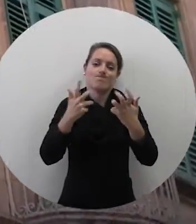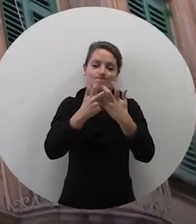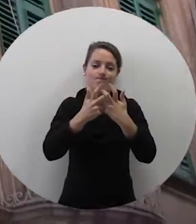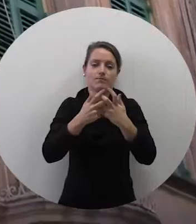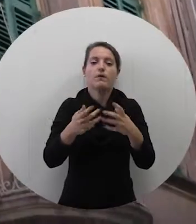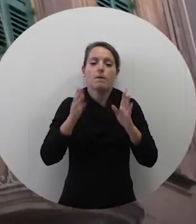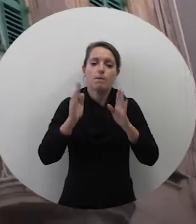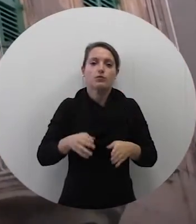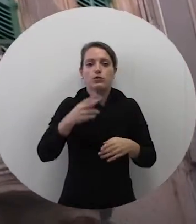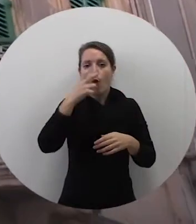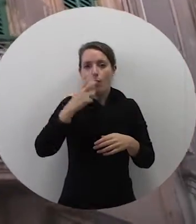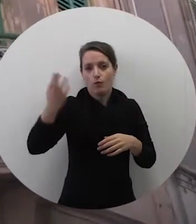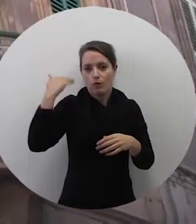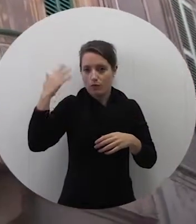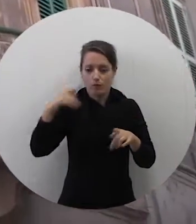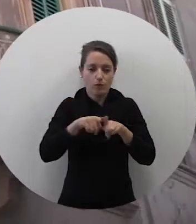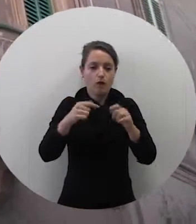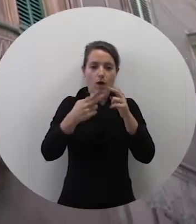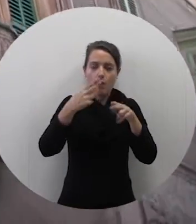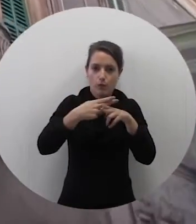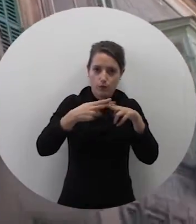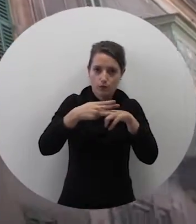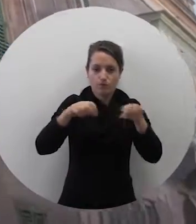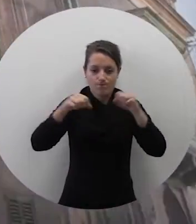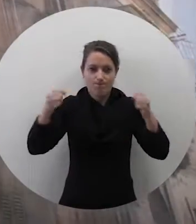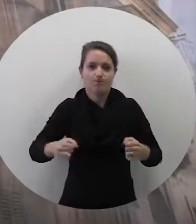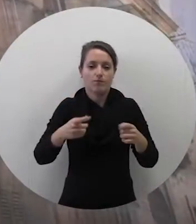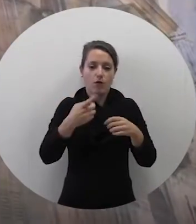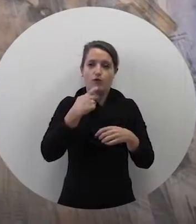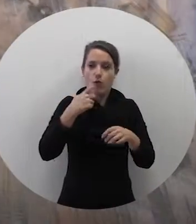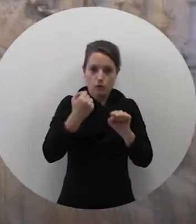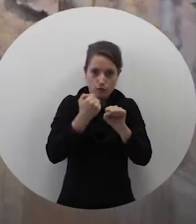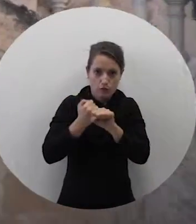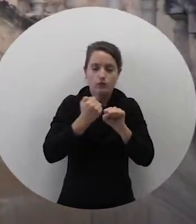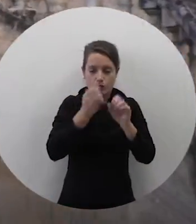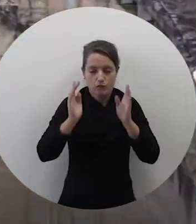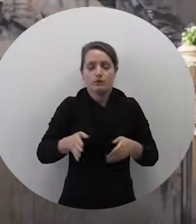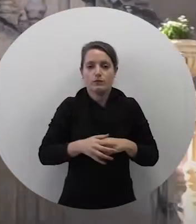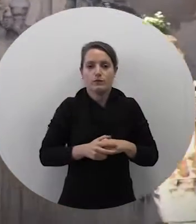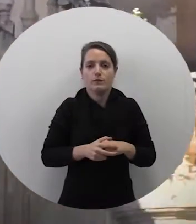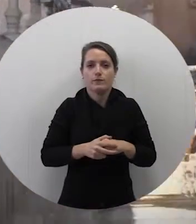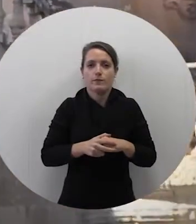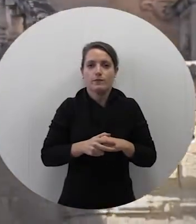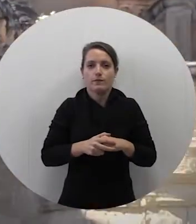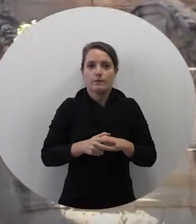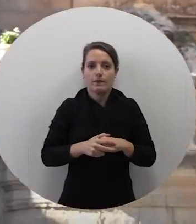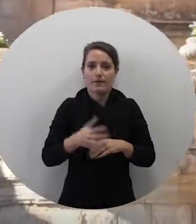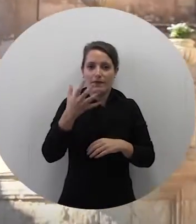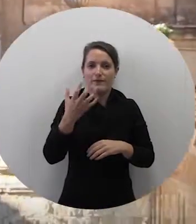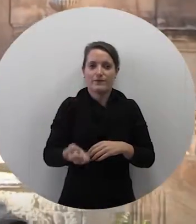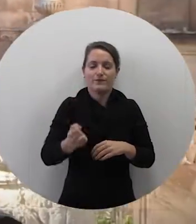balconies, iron railings and carved stonework. Villa Francia, also known as